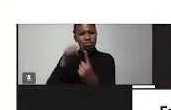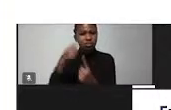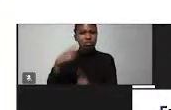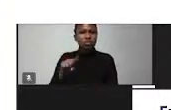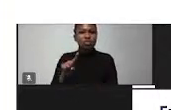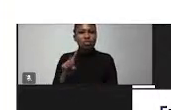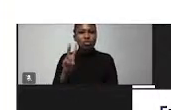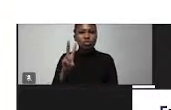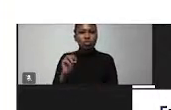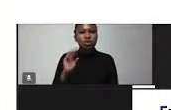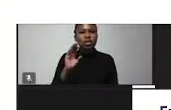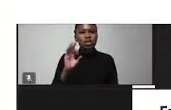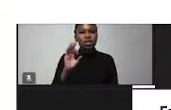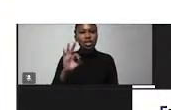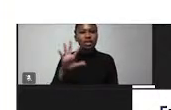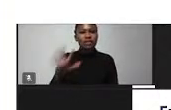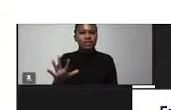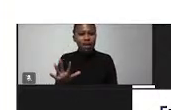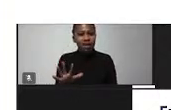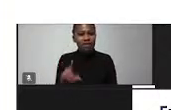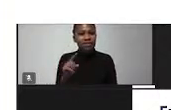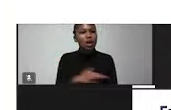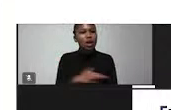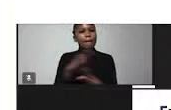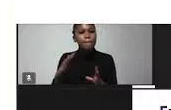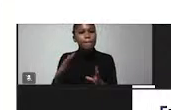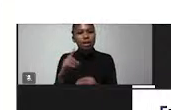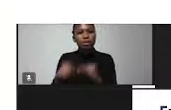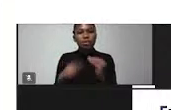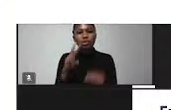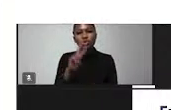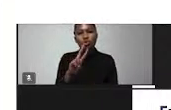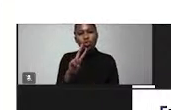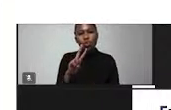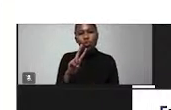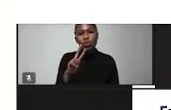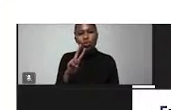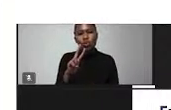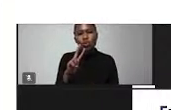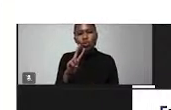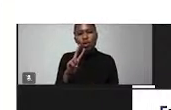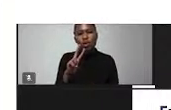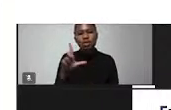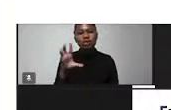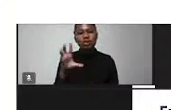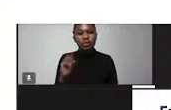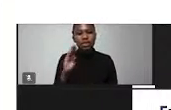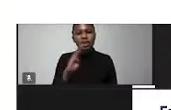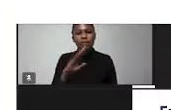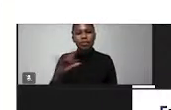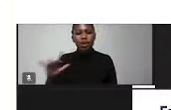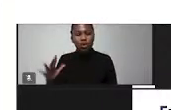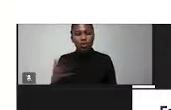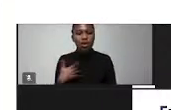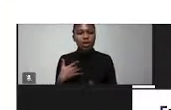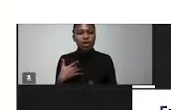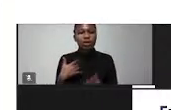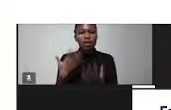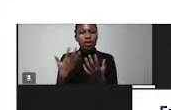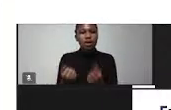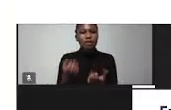2035. This is a tremendous, but I think it's about 270 billion rand that we want to add to the